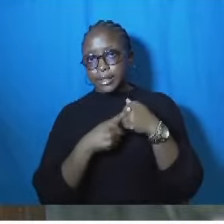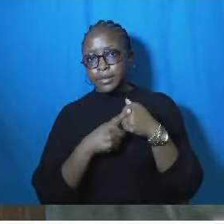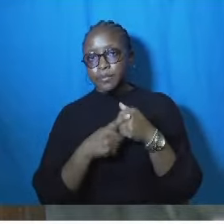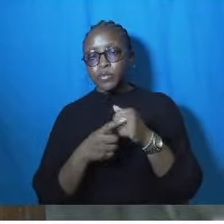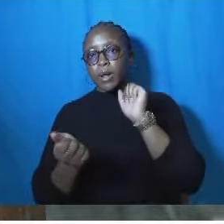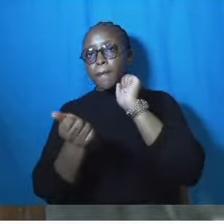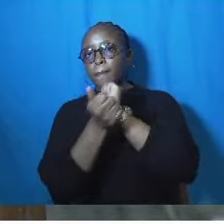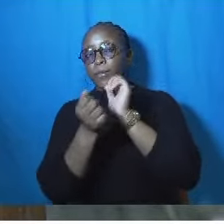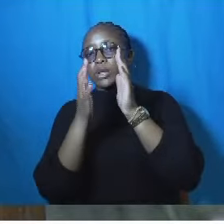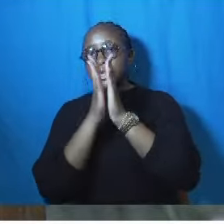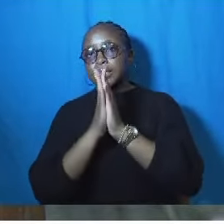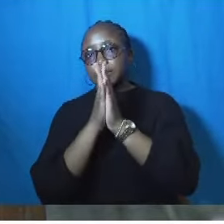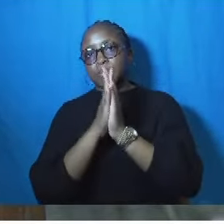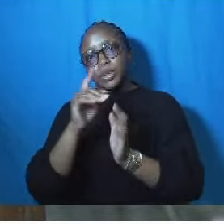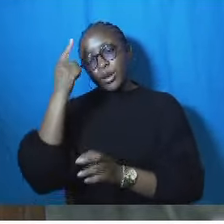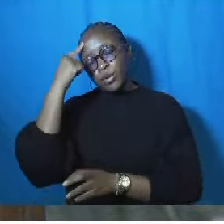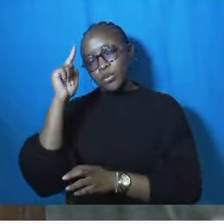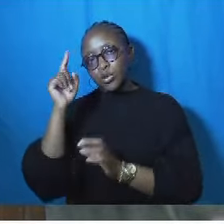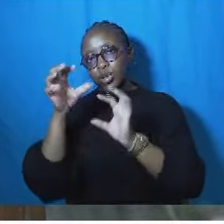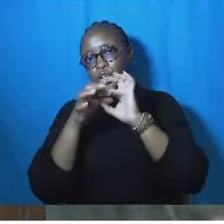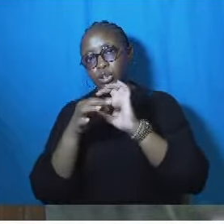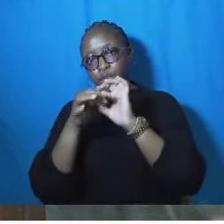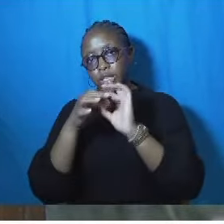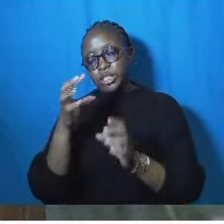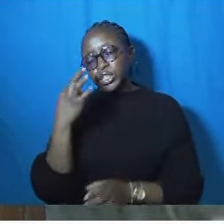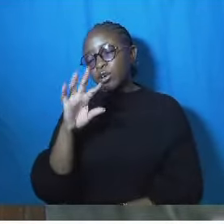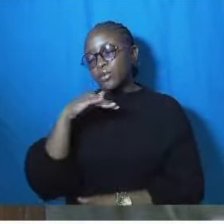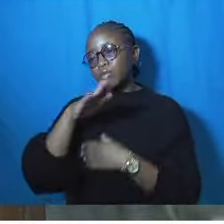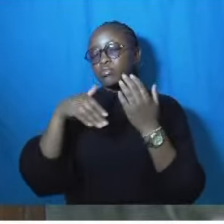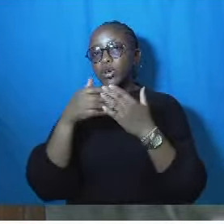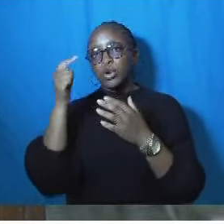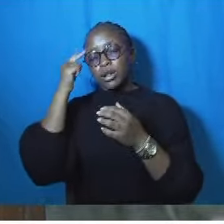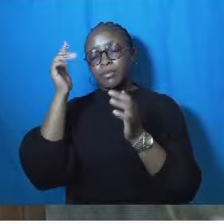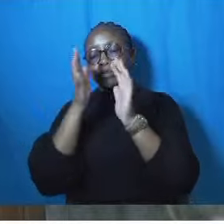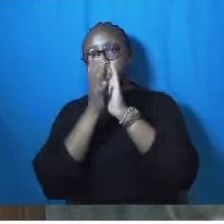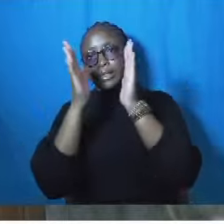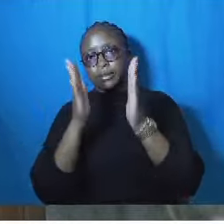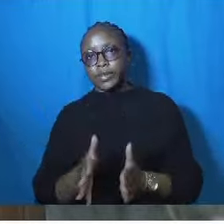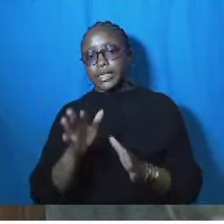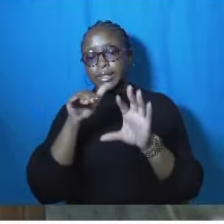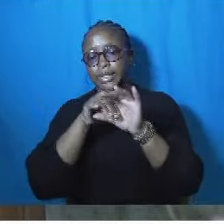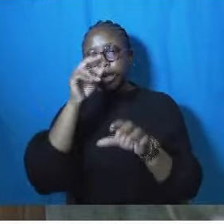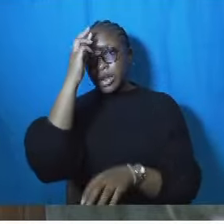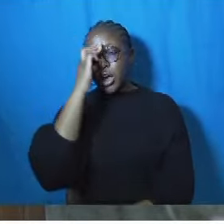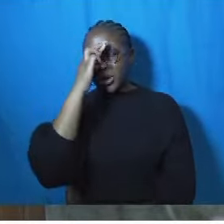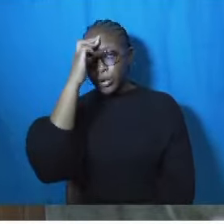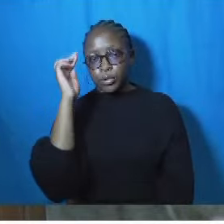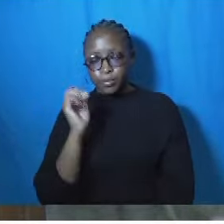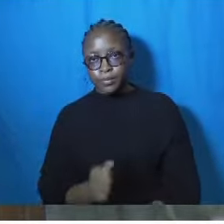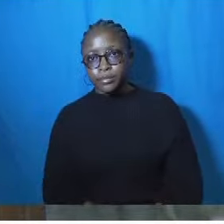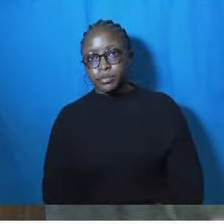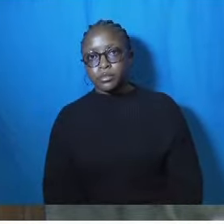believers at Rome. Paul prayed that these believers were to develop a spirit of unity among each